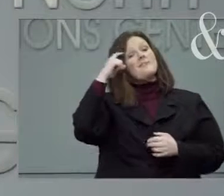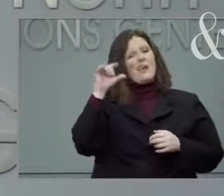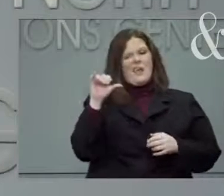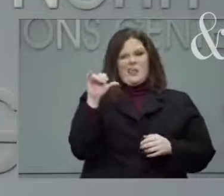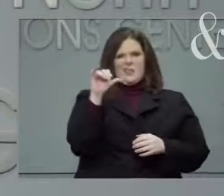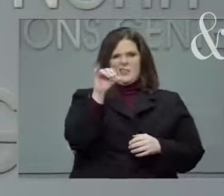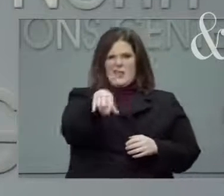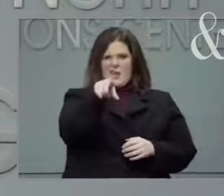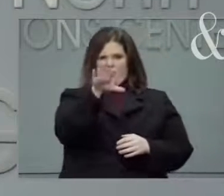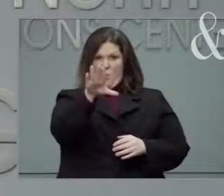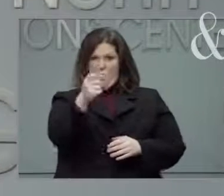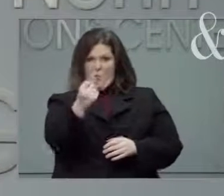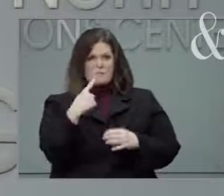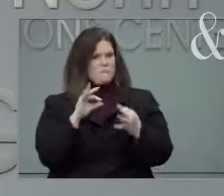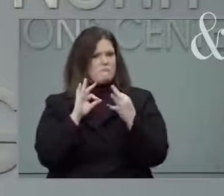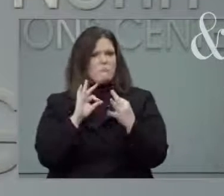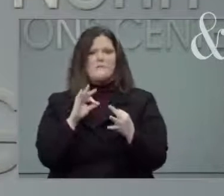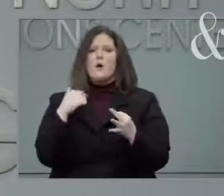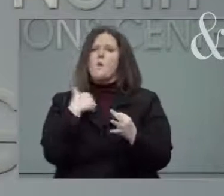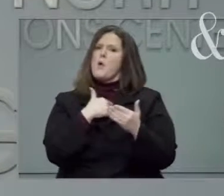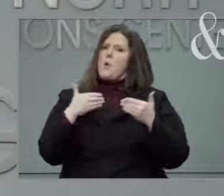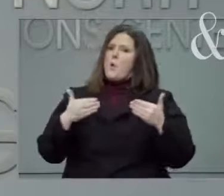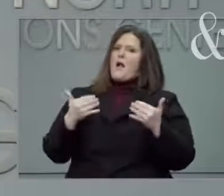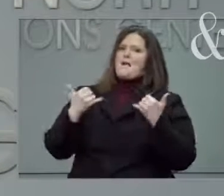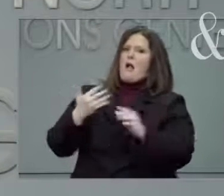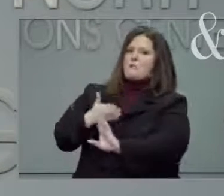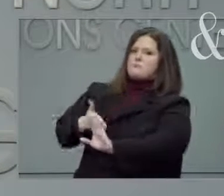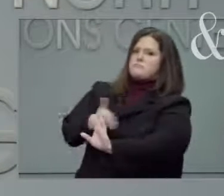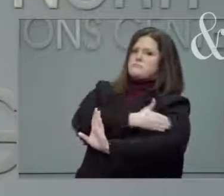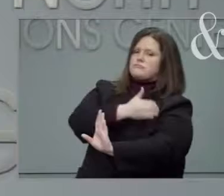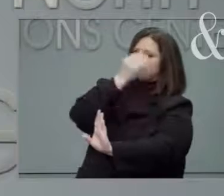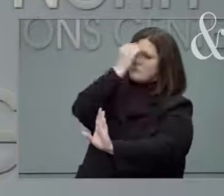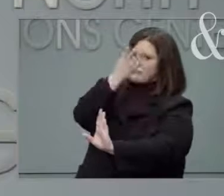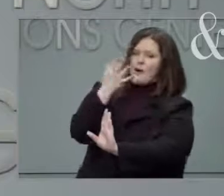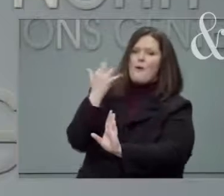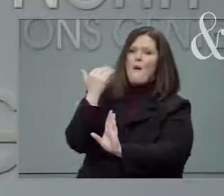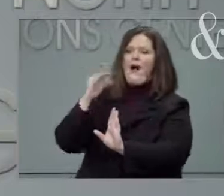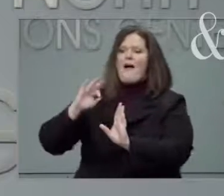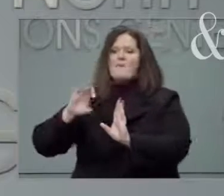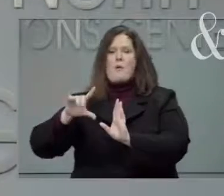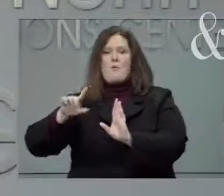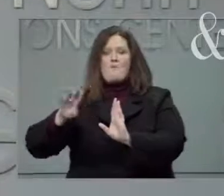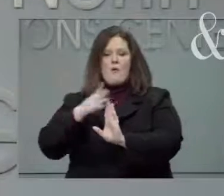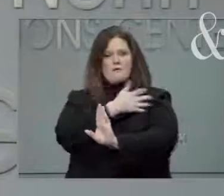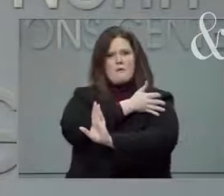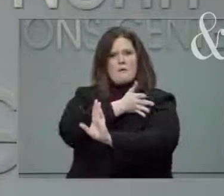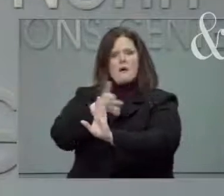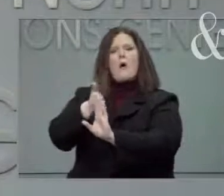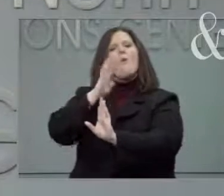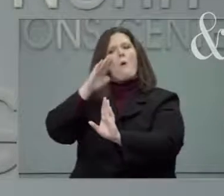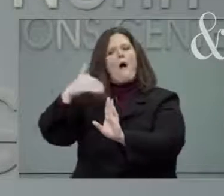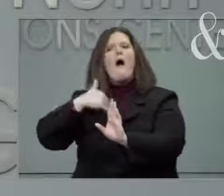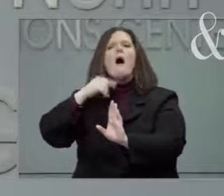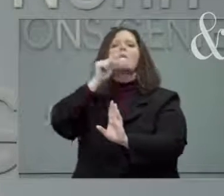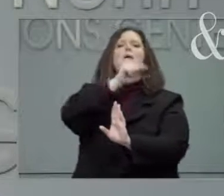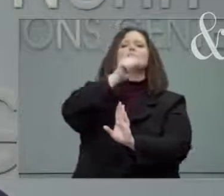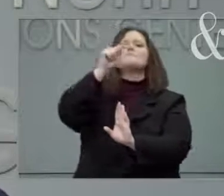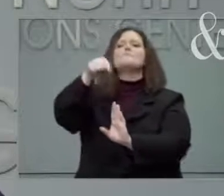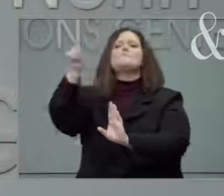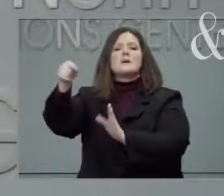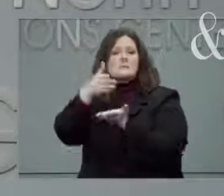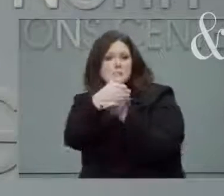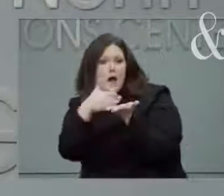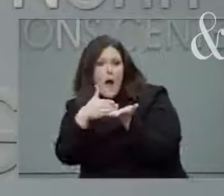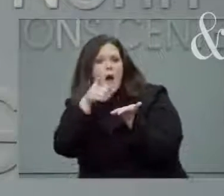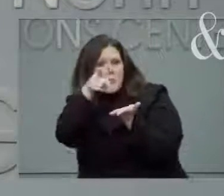about before it starts on February 24th. It'll be a combination of all of that, but I'll let Dr. Cohen talk about that